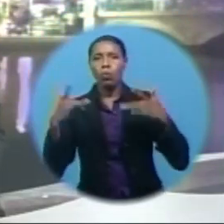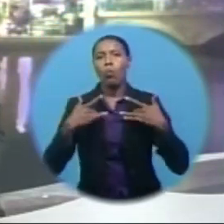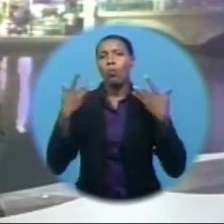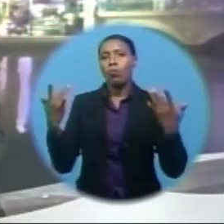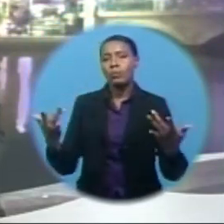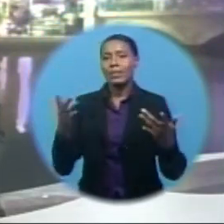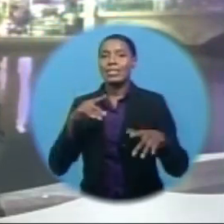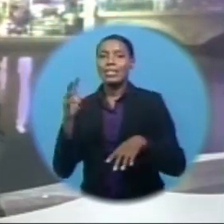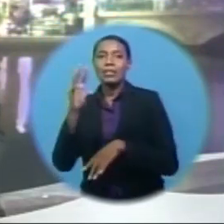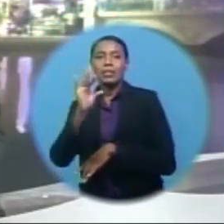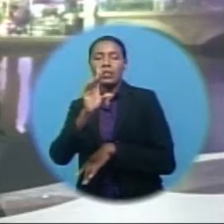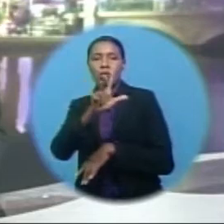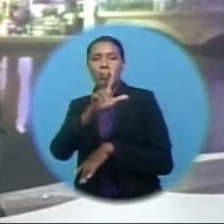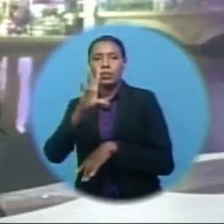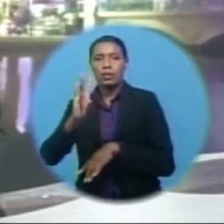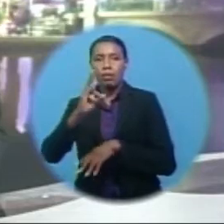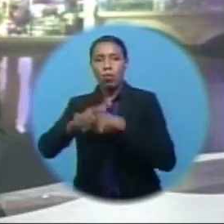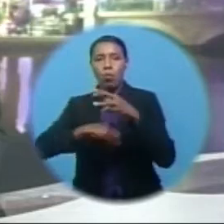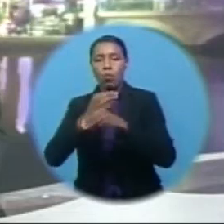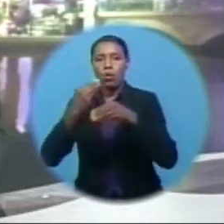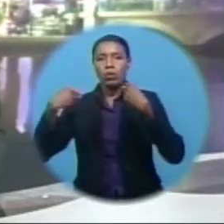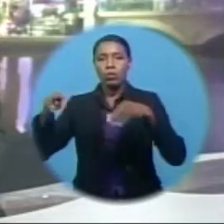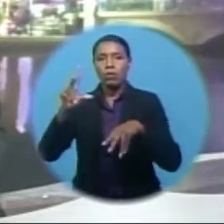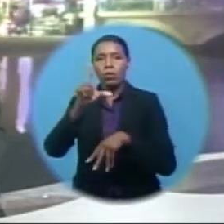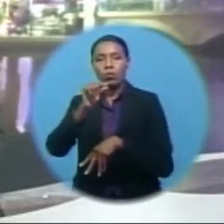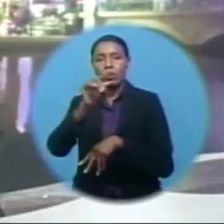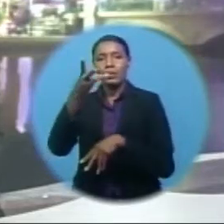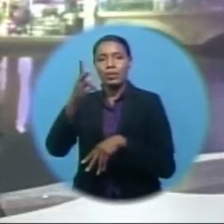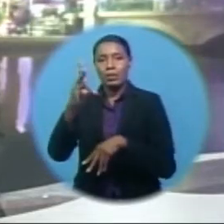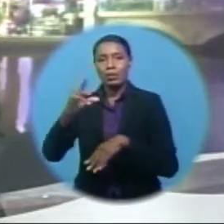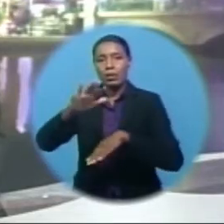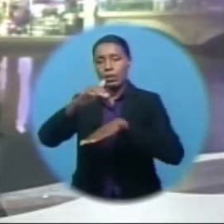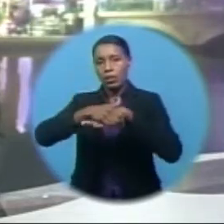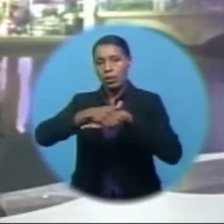Travel Market 2017, which took place this week in London.